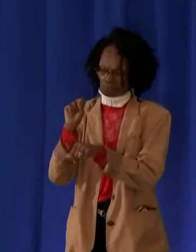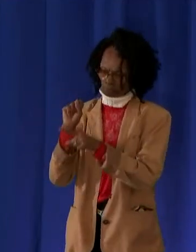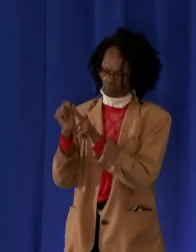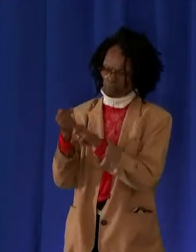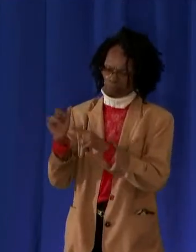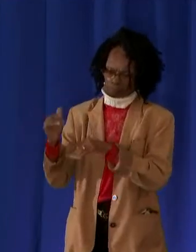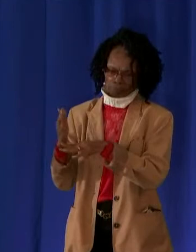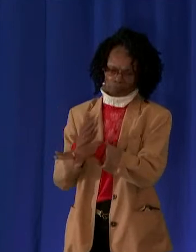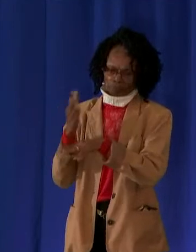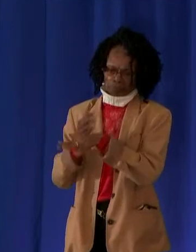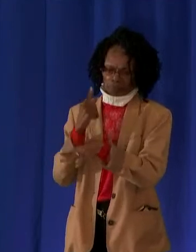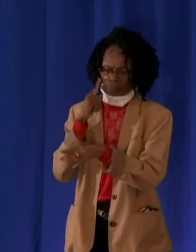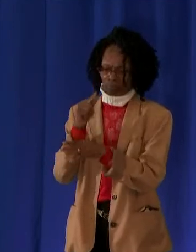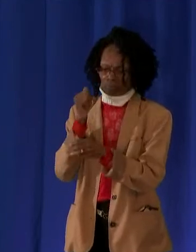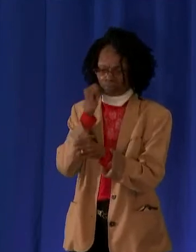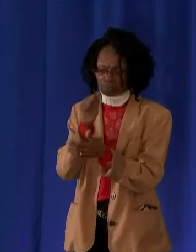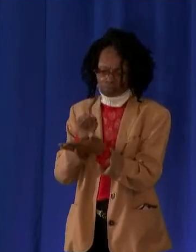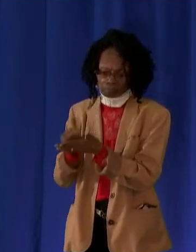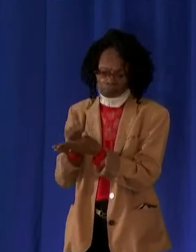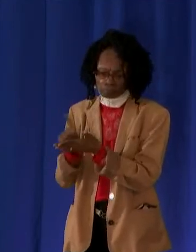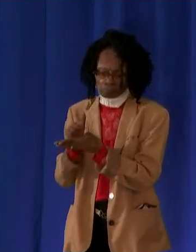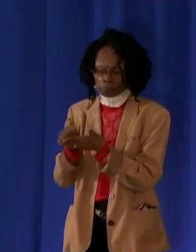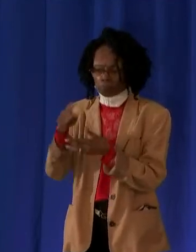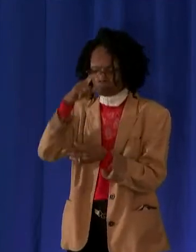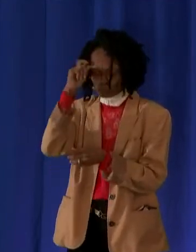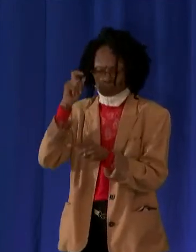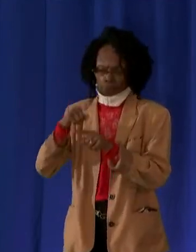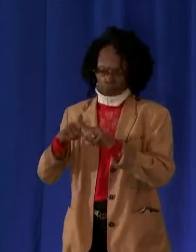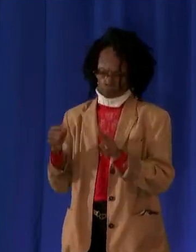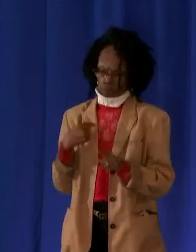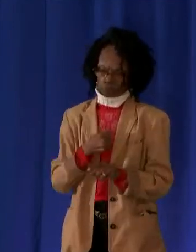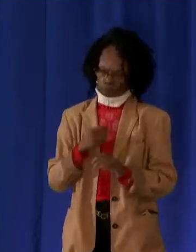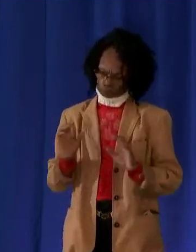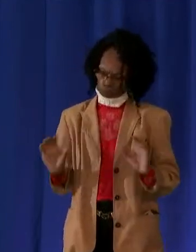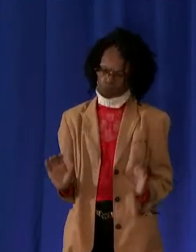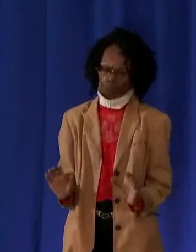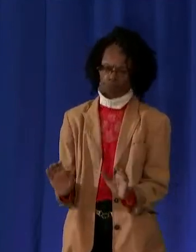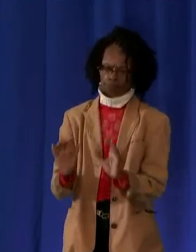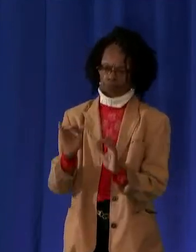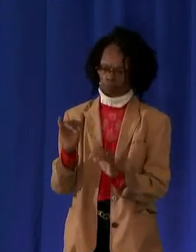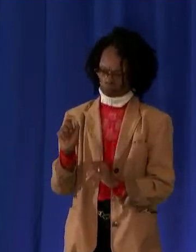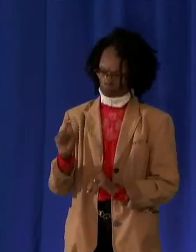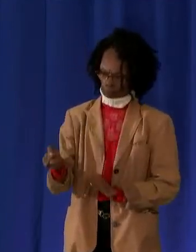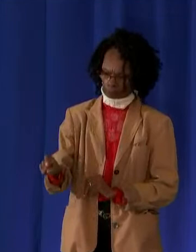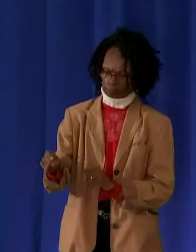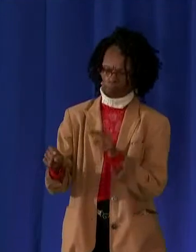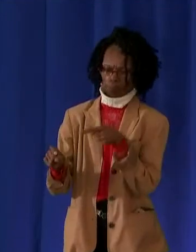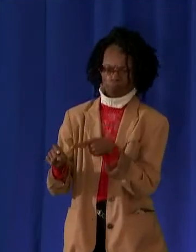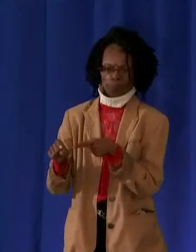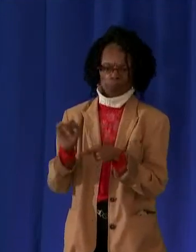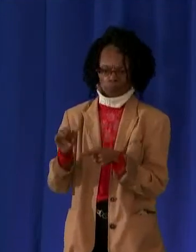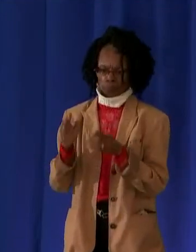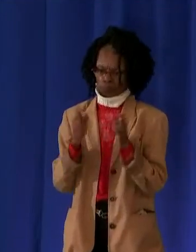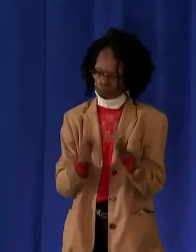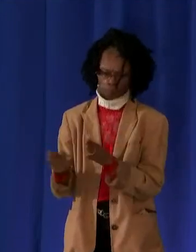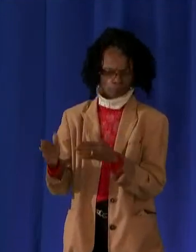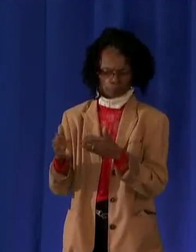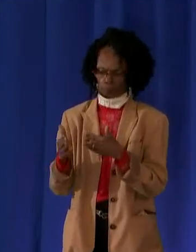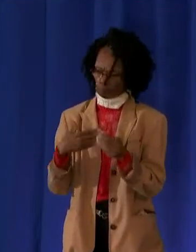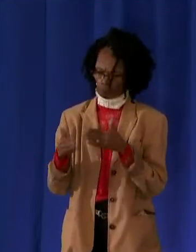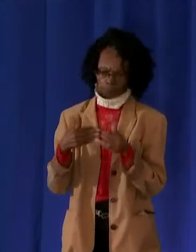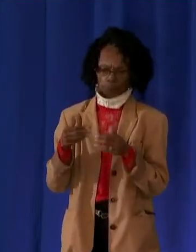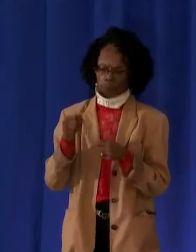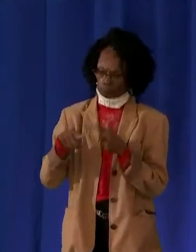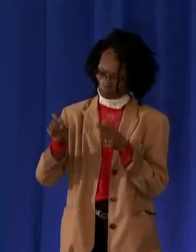And I don't know that we've done them weekly since then, but we've done them as we need to do them, and I'm prepared to do